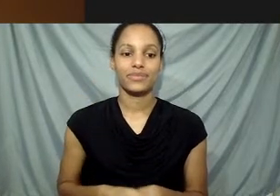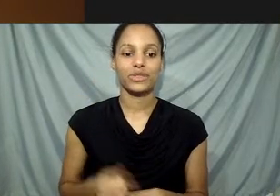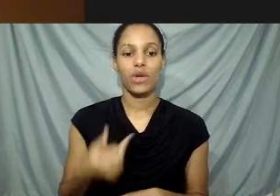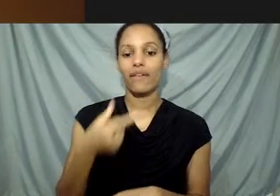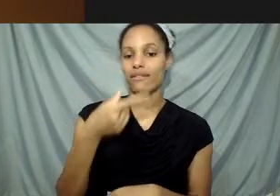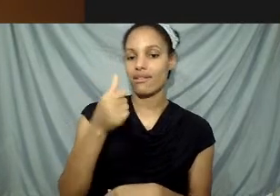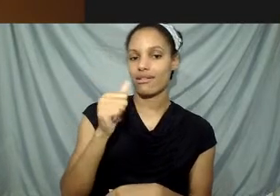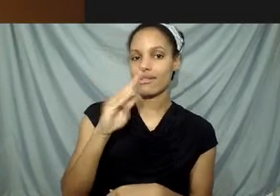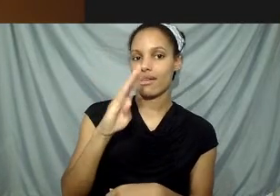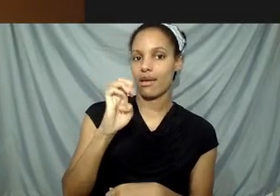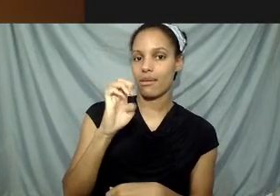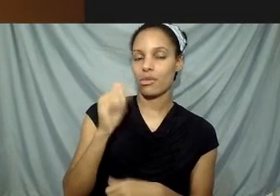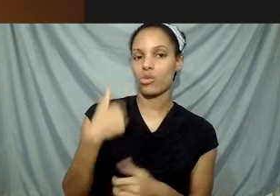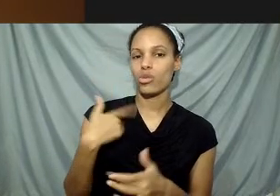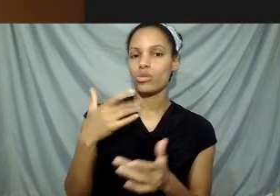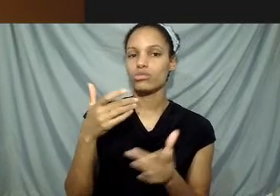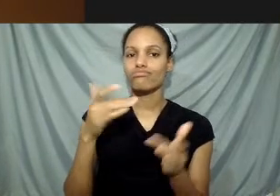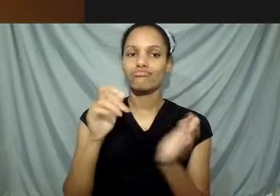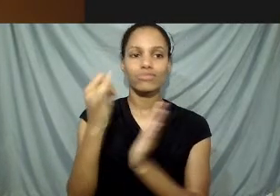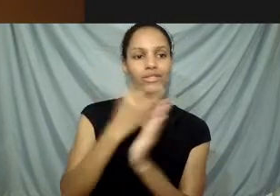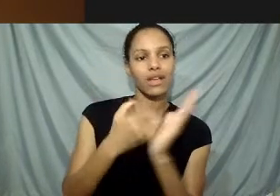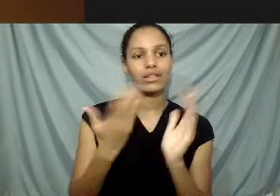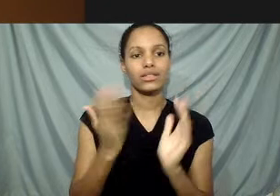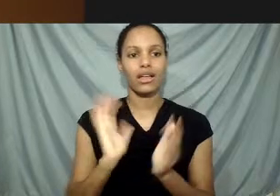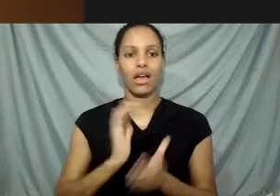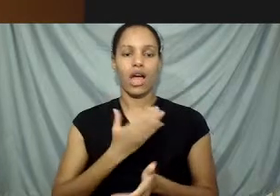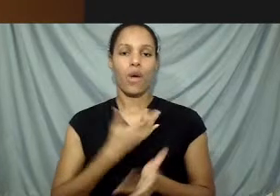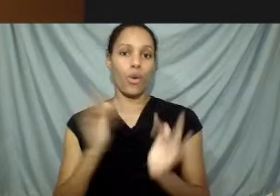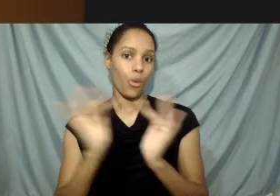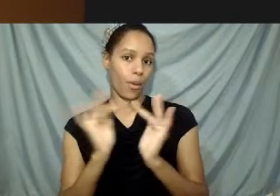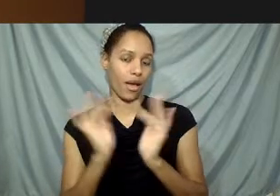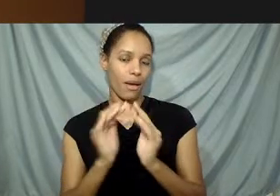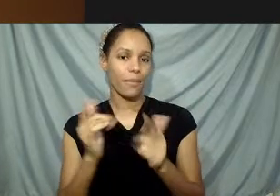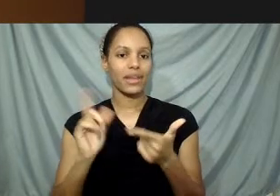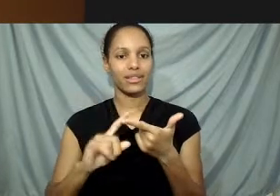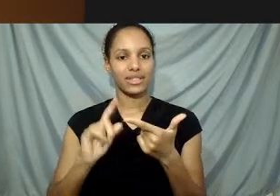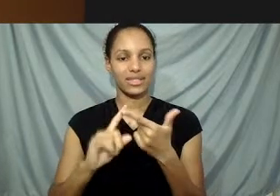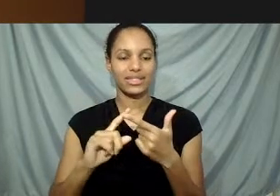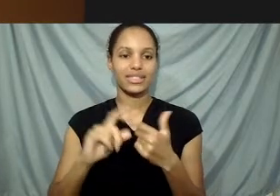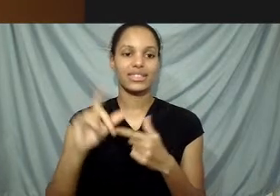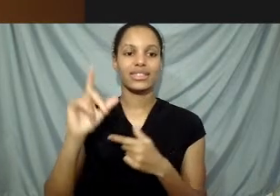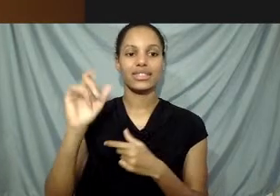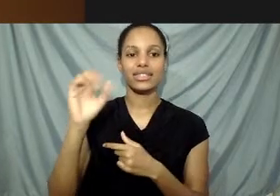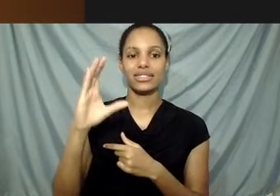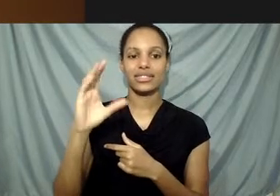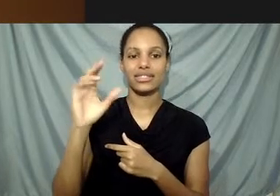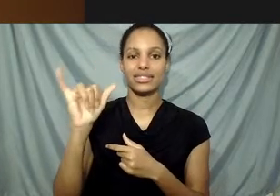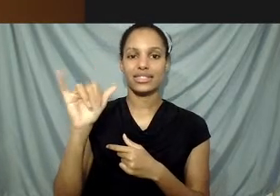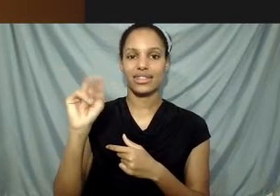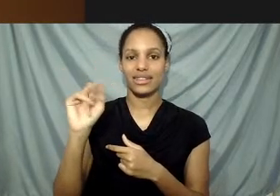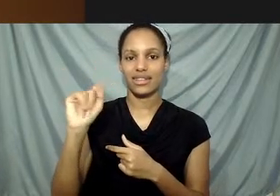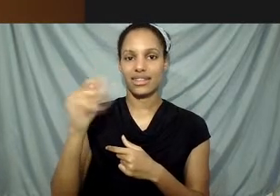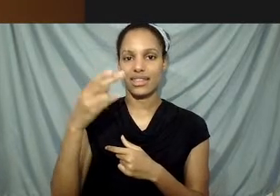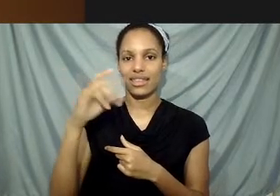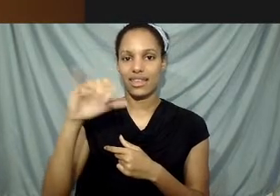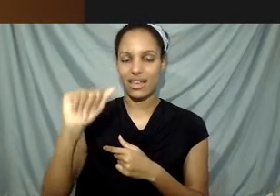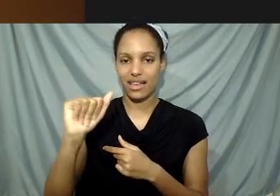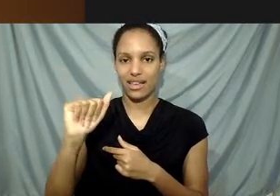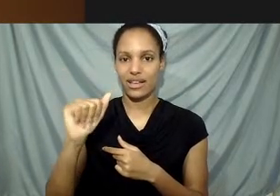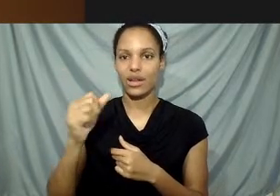is our web designer, and Cynthia Tate, our publicist. And we are so grateful.